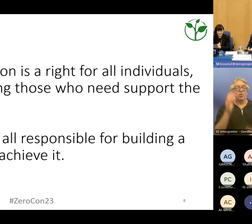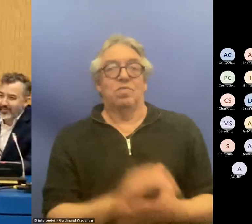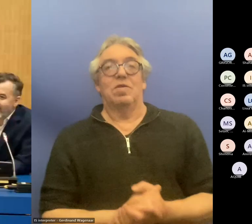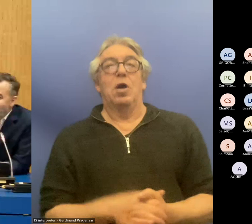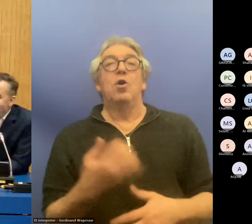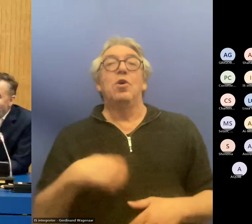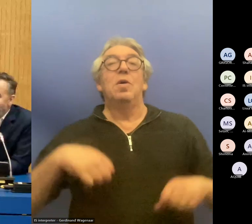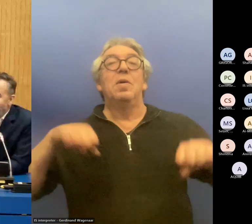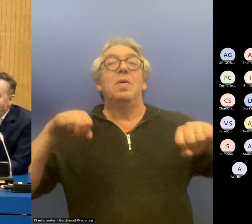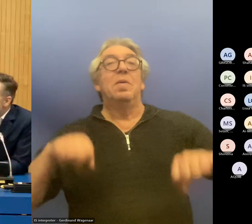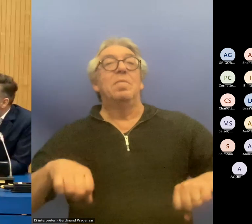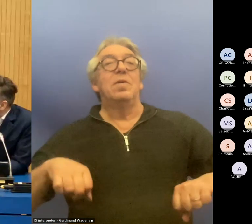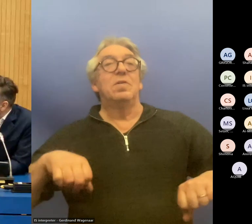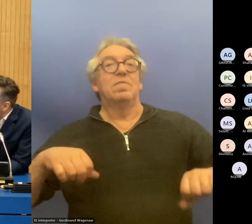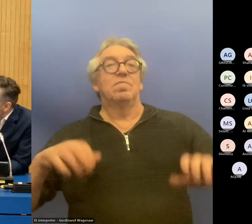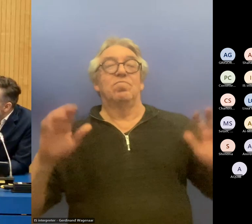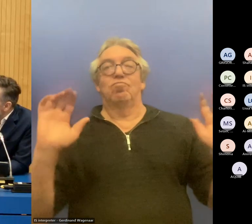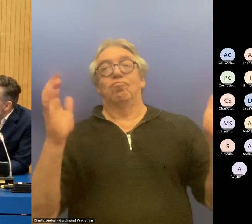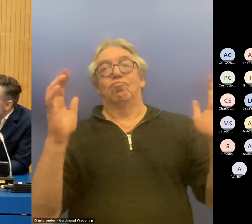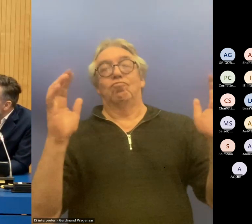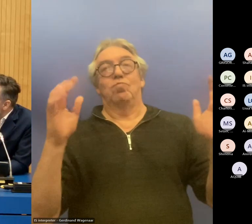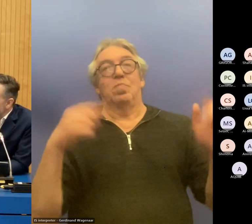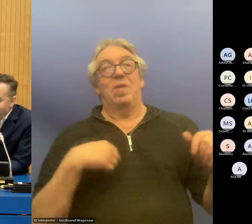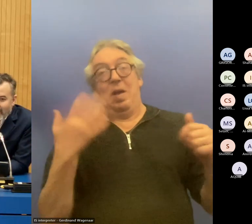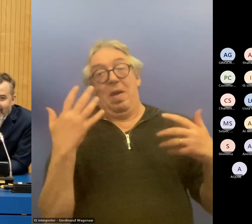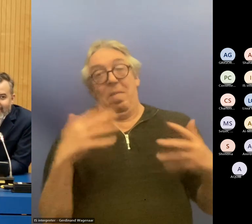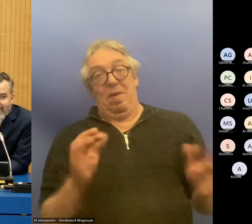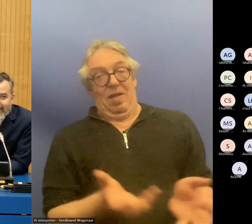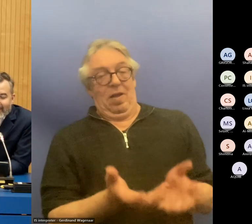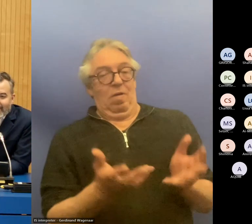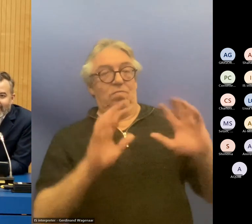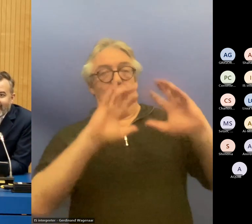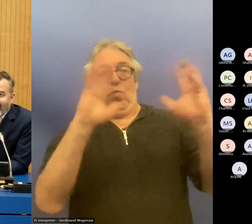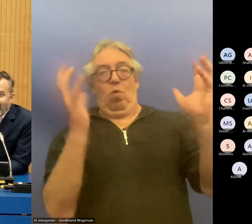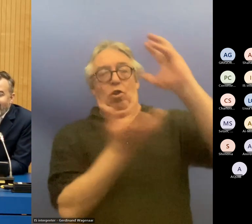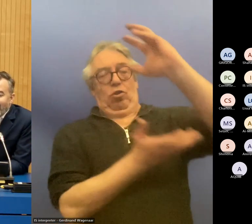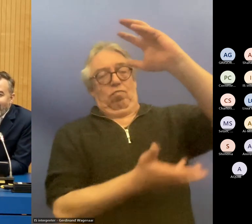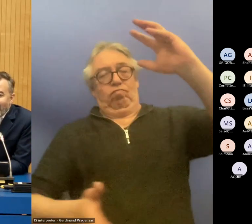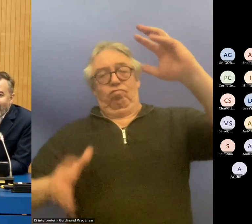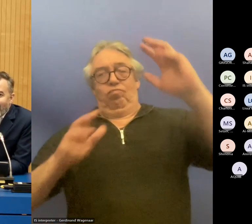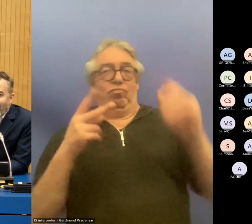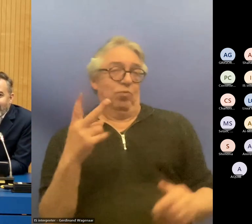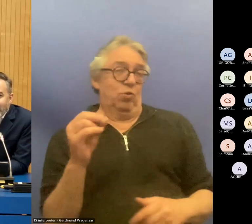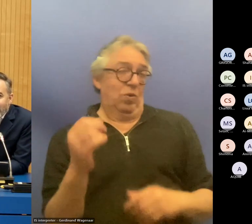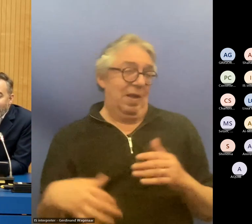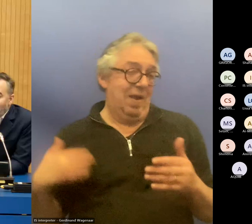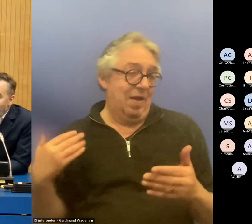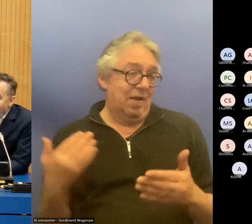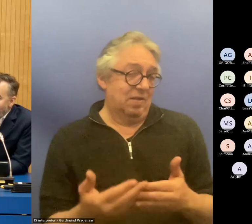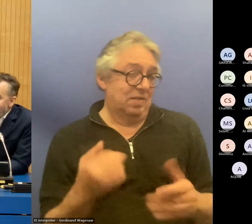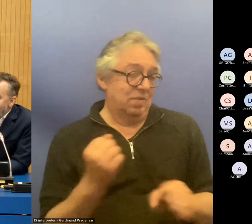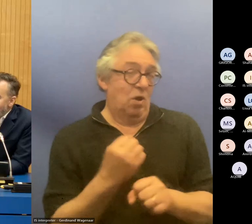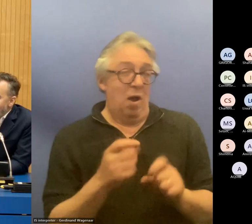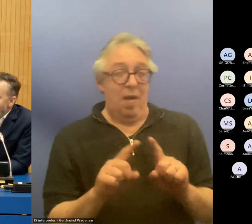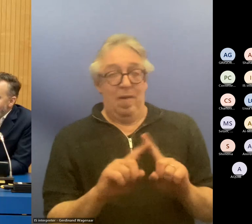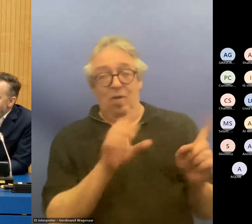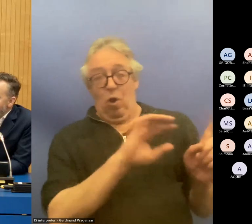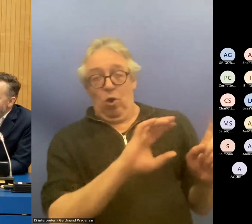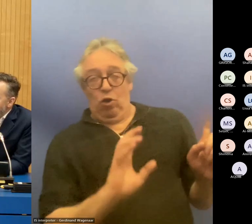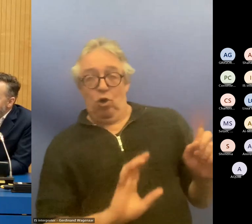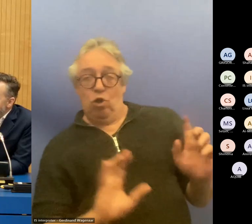I've had the privilege to work in many countries in the Global South over the last 20 years of my career, and I continually